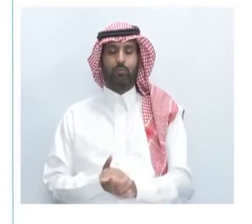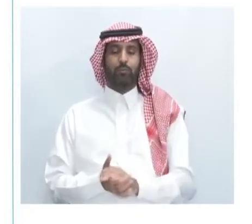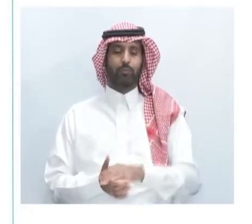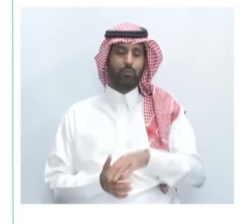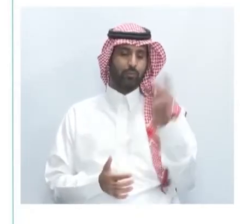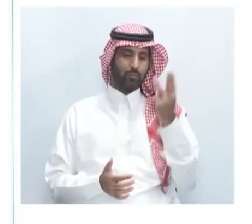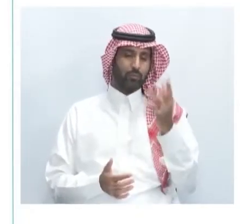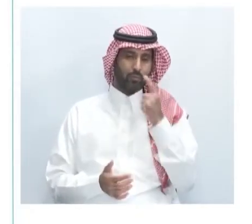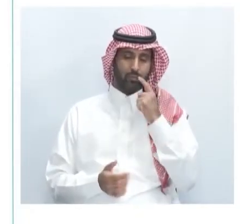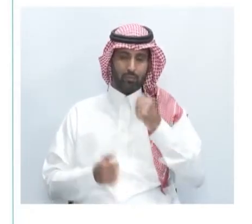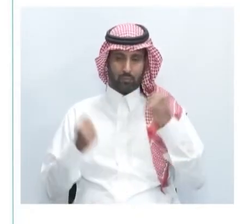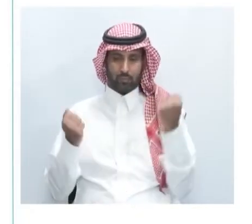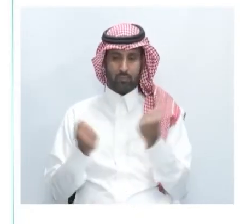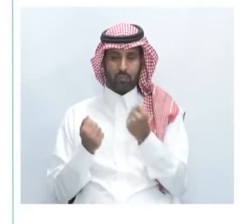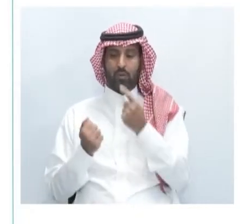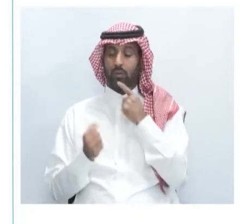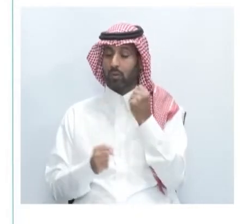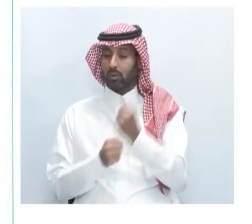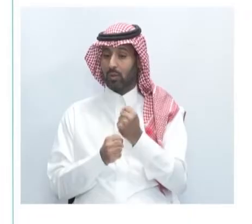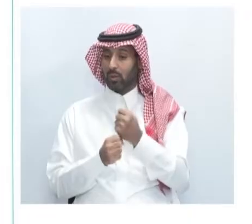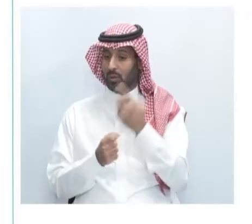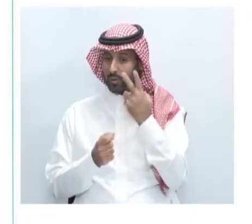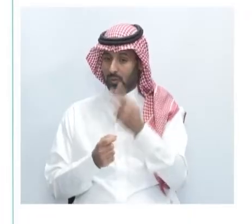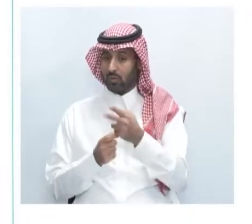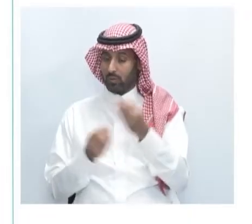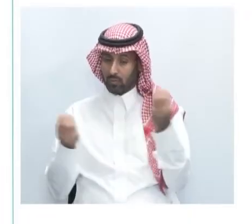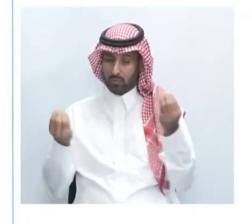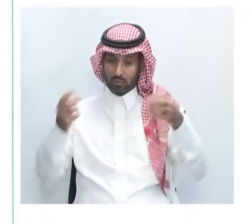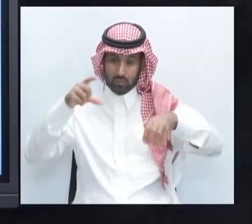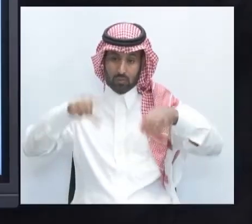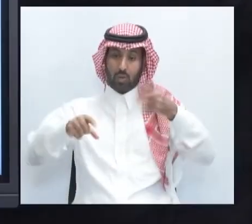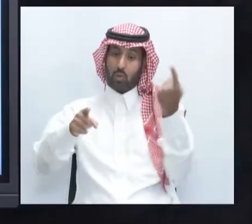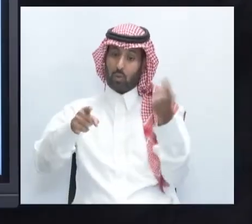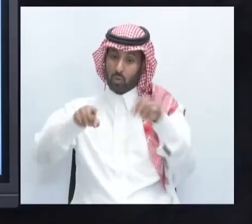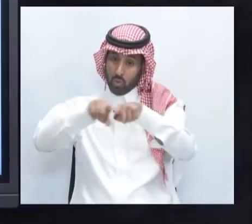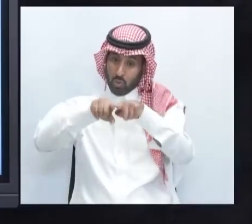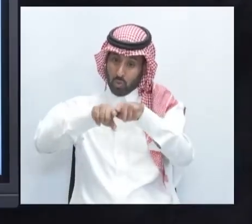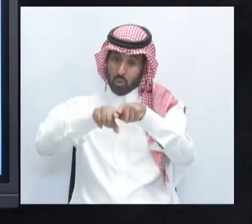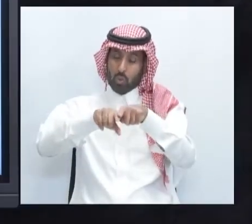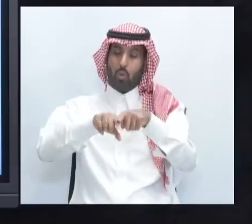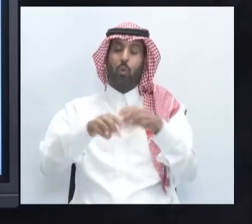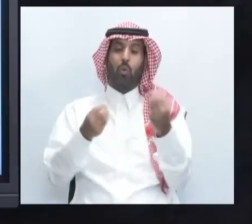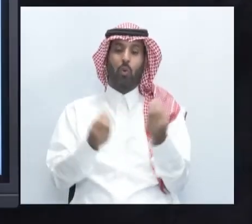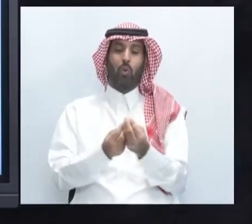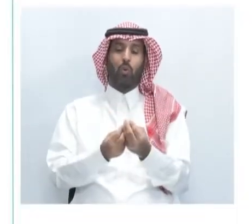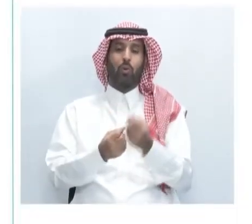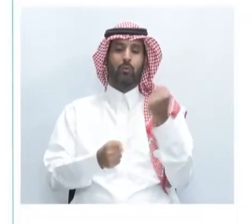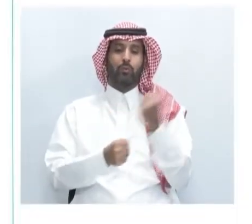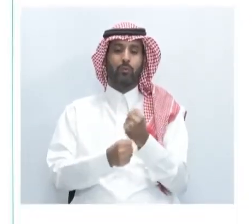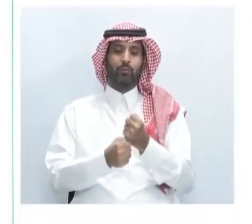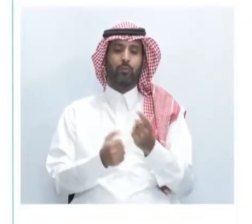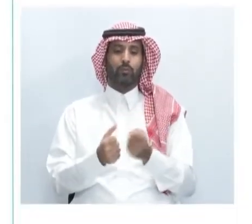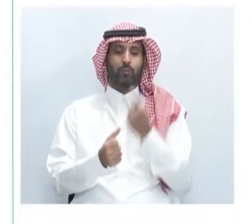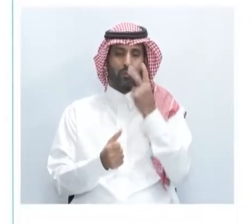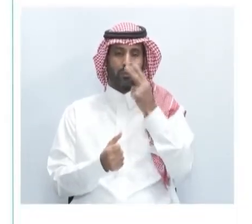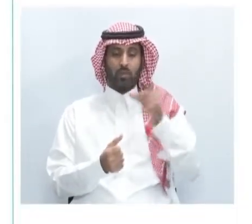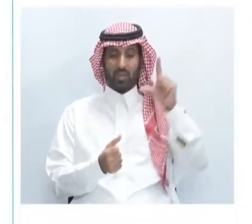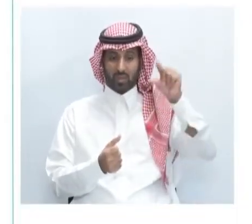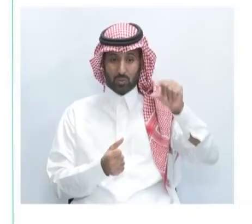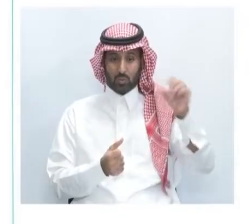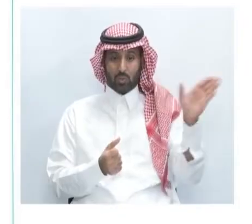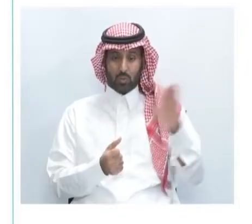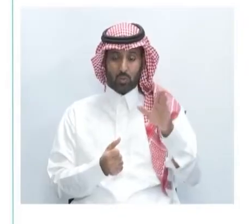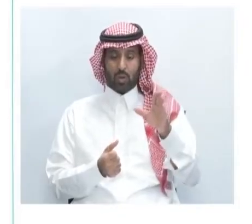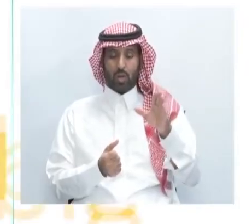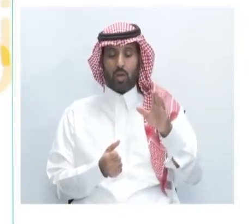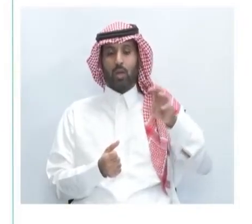three, practice the actions in pairs. So practice do. Okay. So now we have